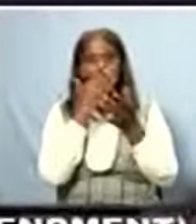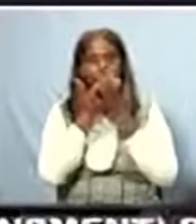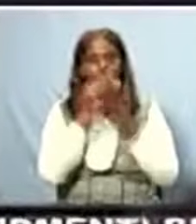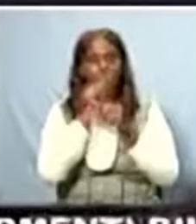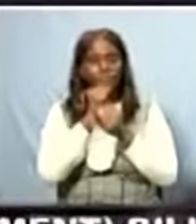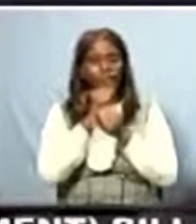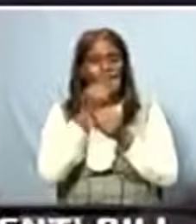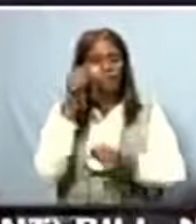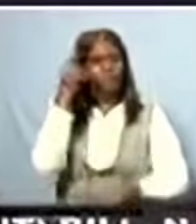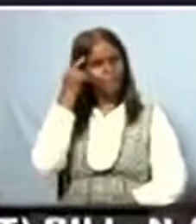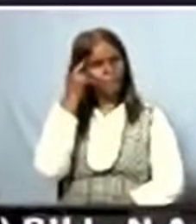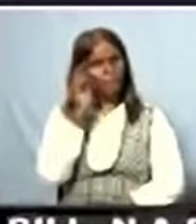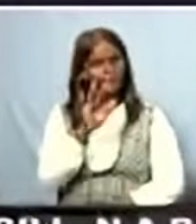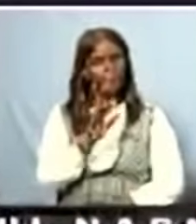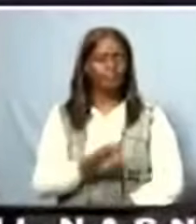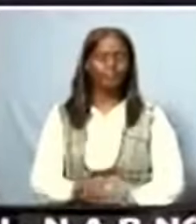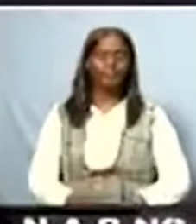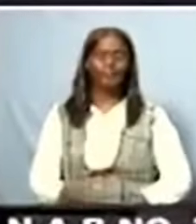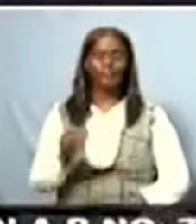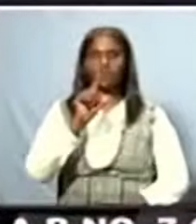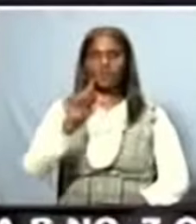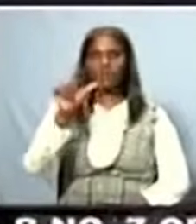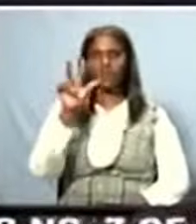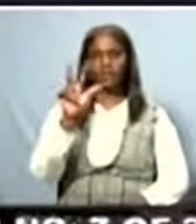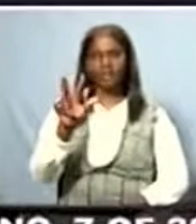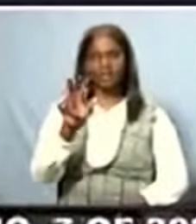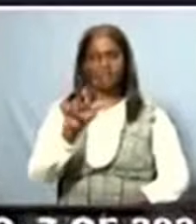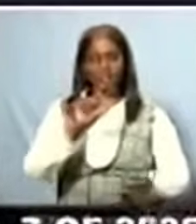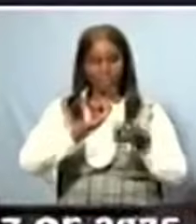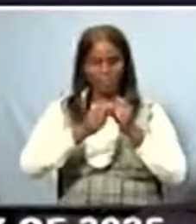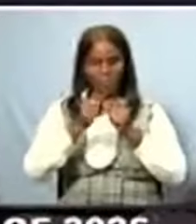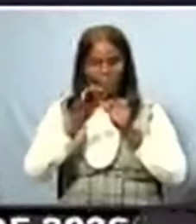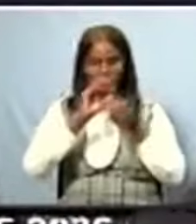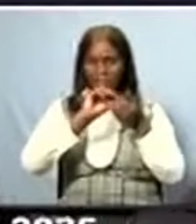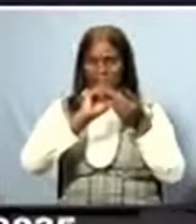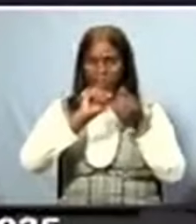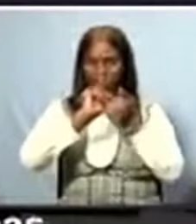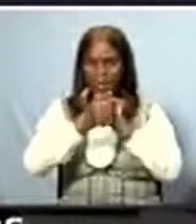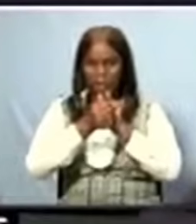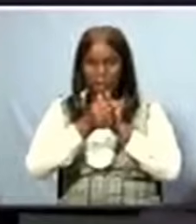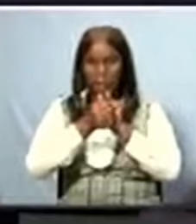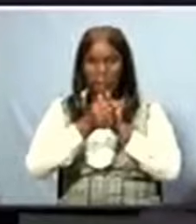government. Clause 23, amendment of Article